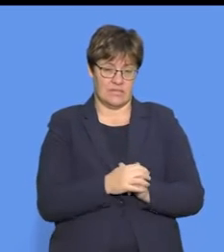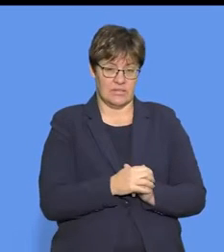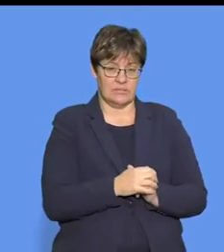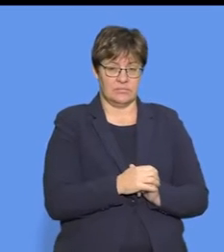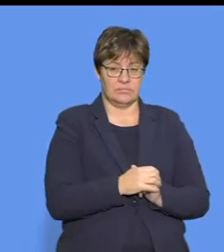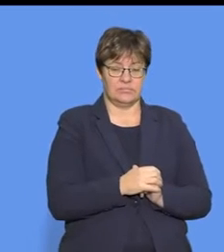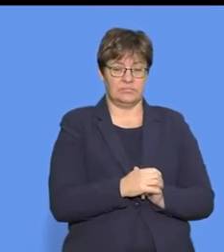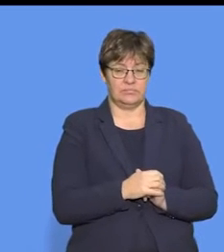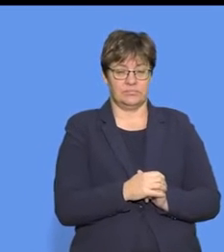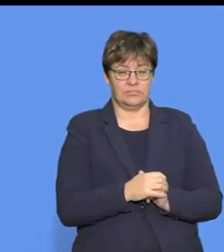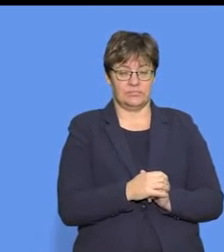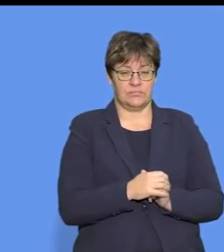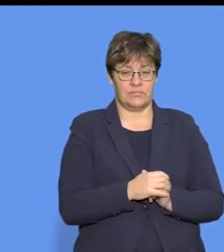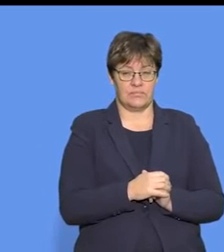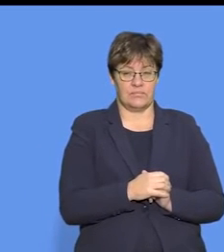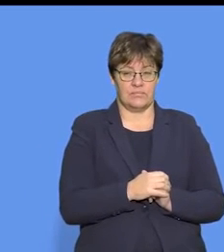negative